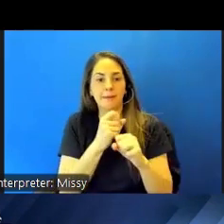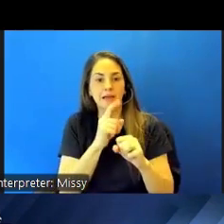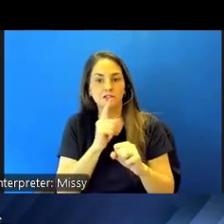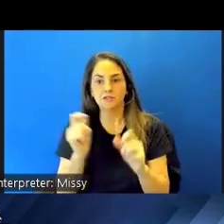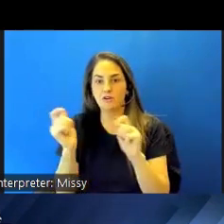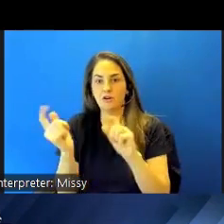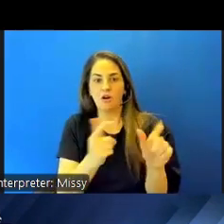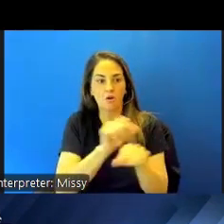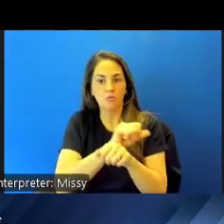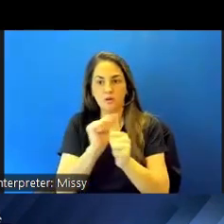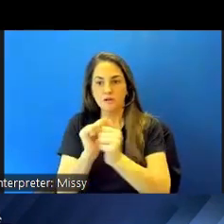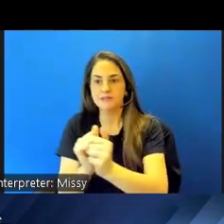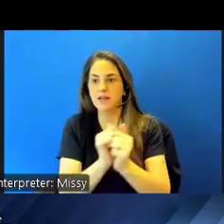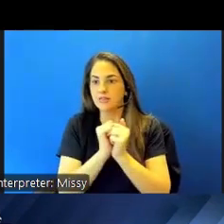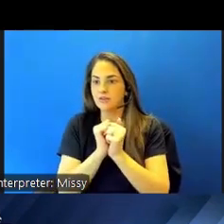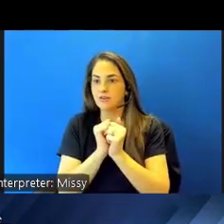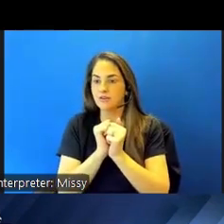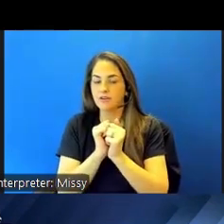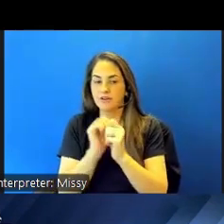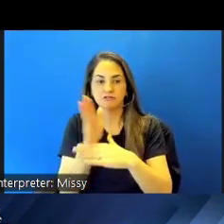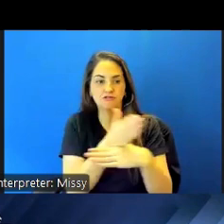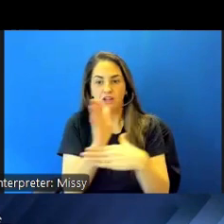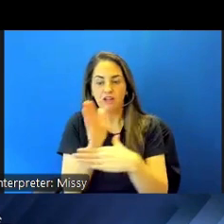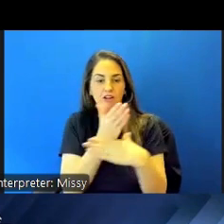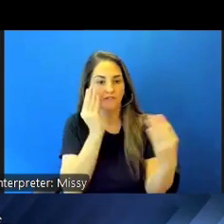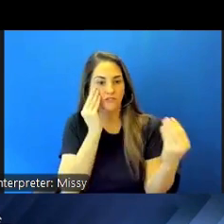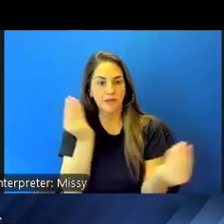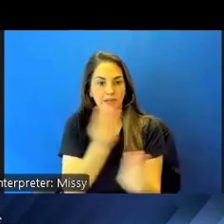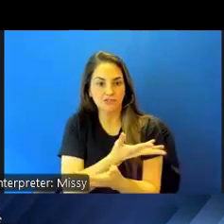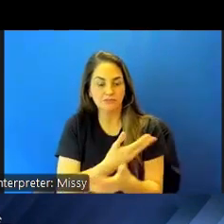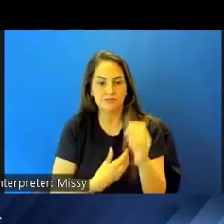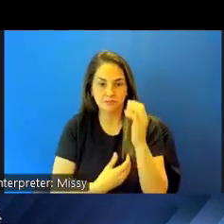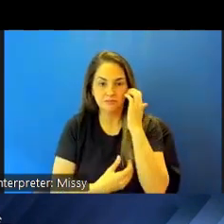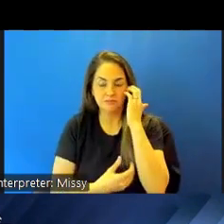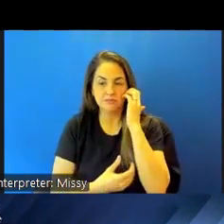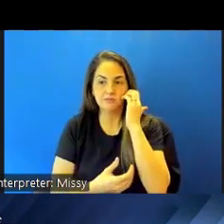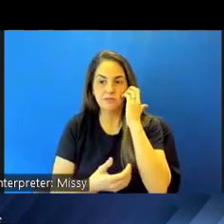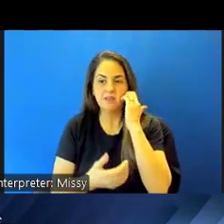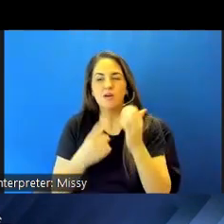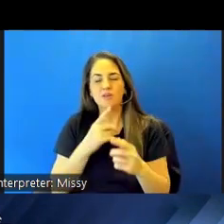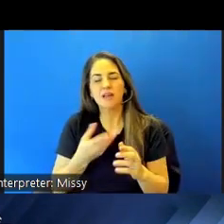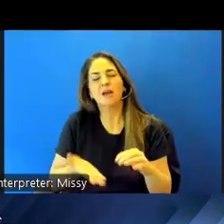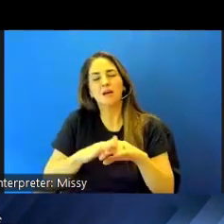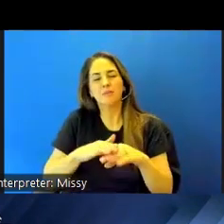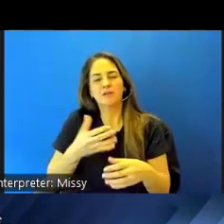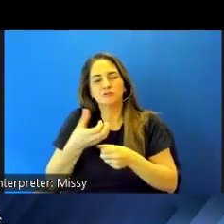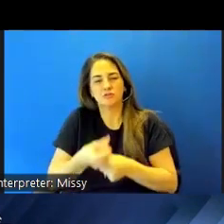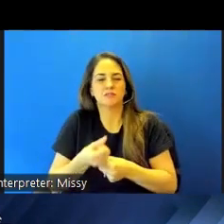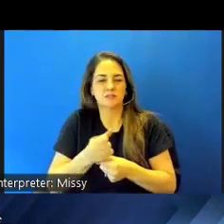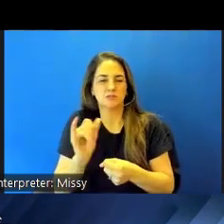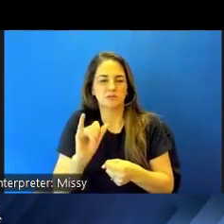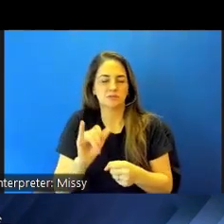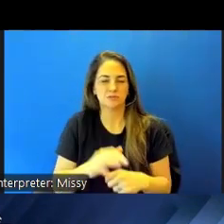can work together and provide the information and really help to build the trust across the ecosystem.